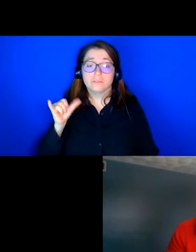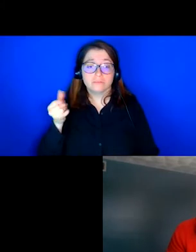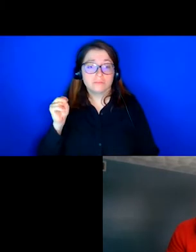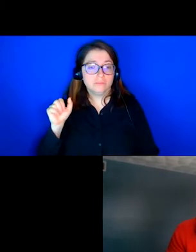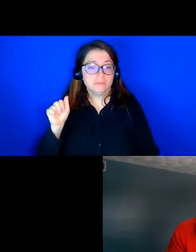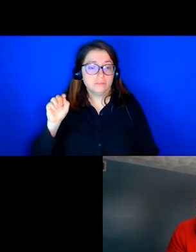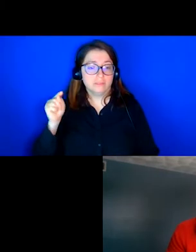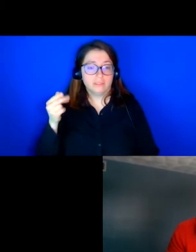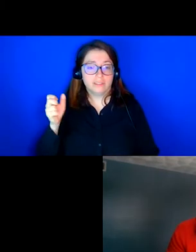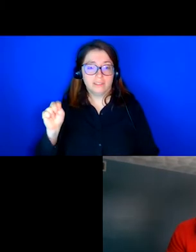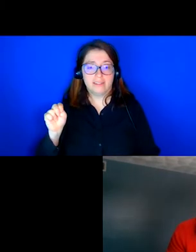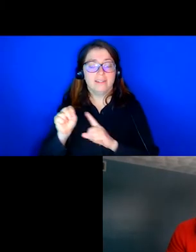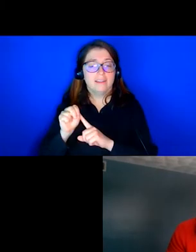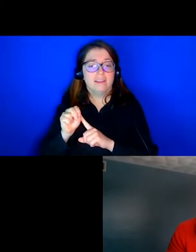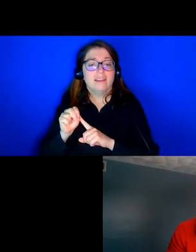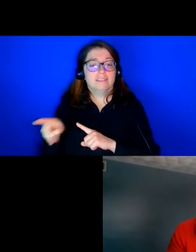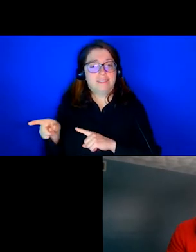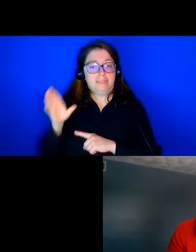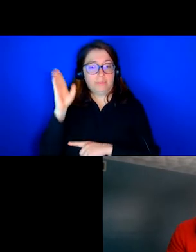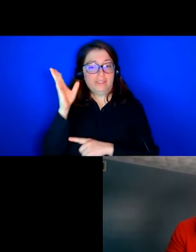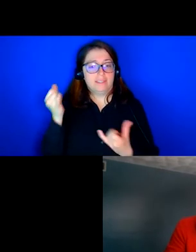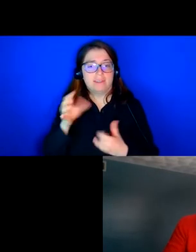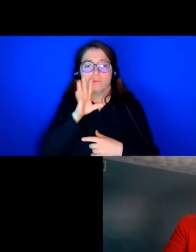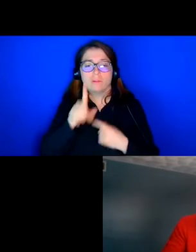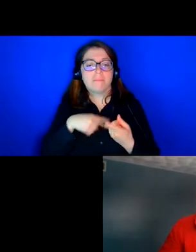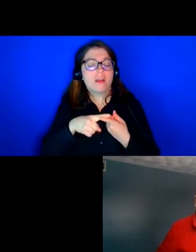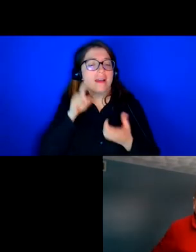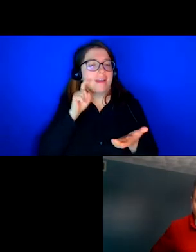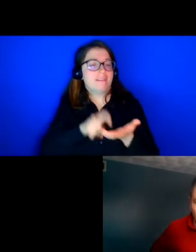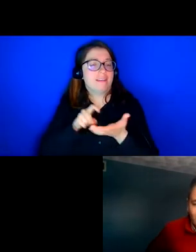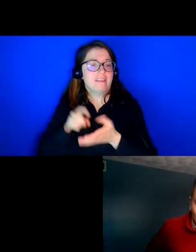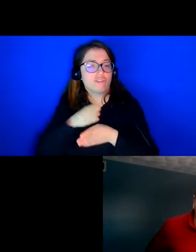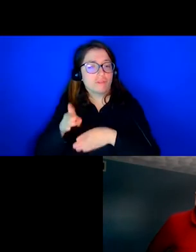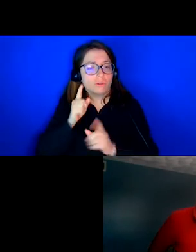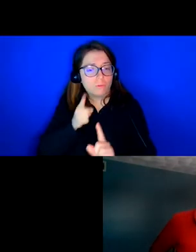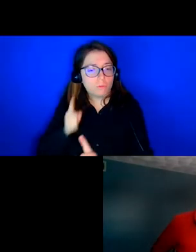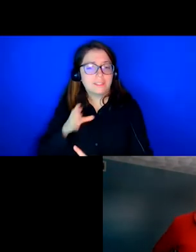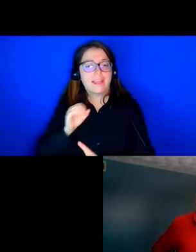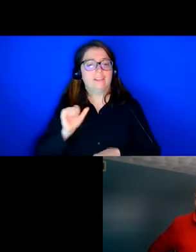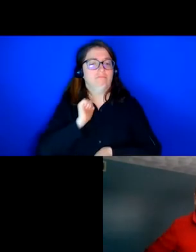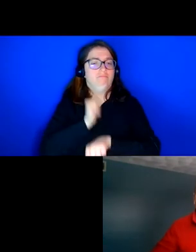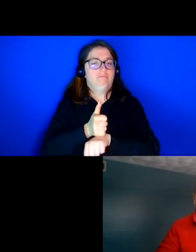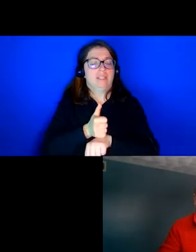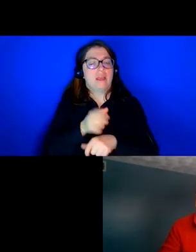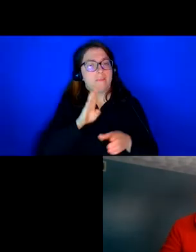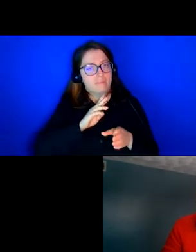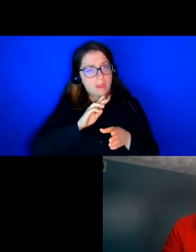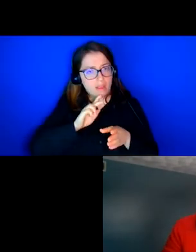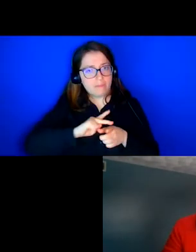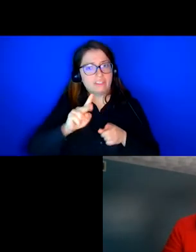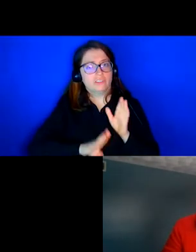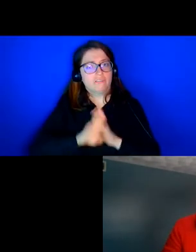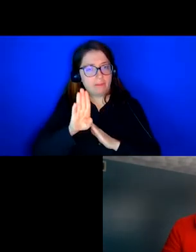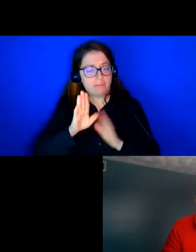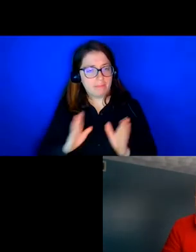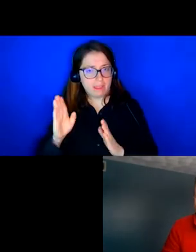identifying career goals and creating a professional development plan. So Jonathan, this is a lot of information I'm going to talk about very